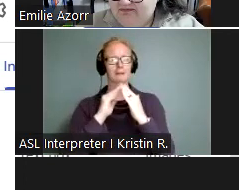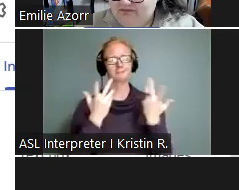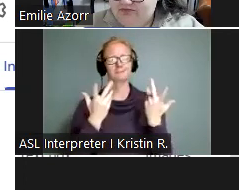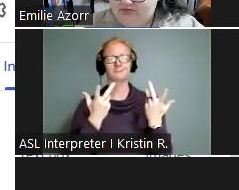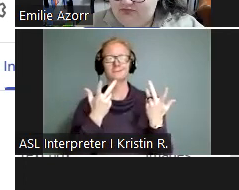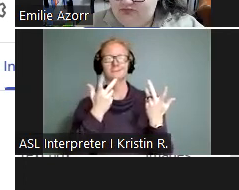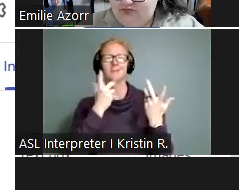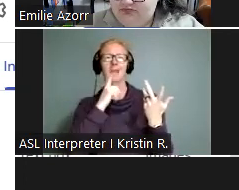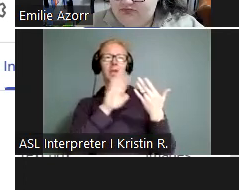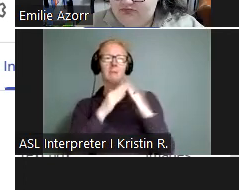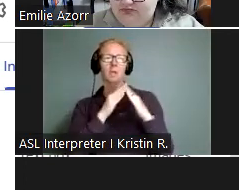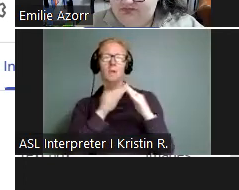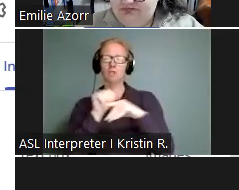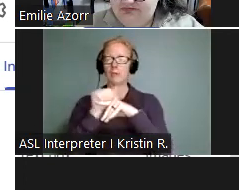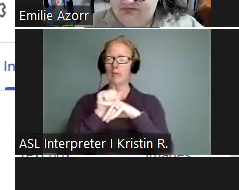education.